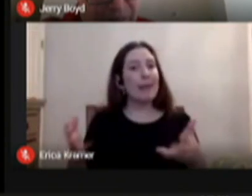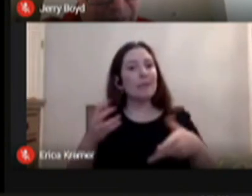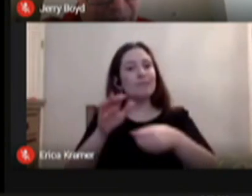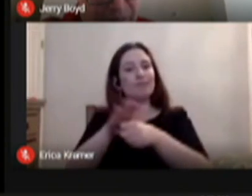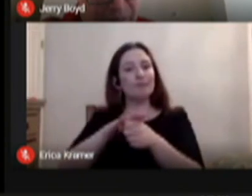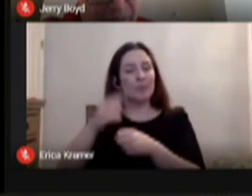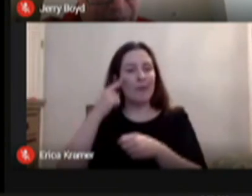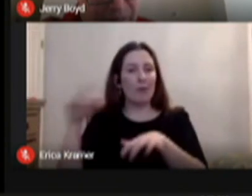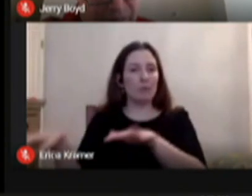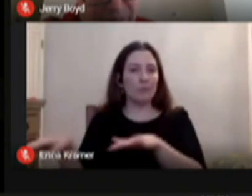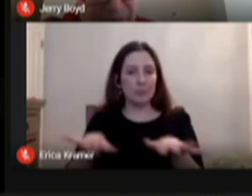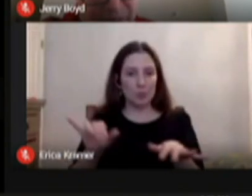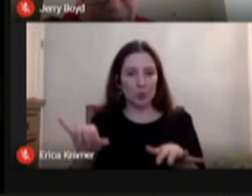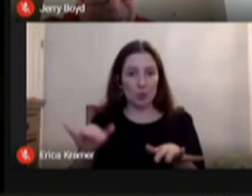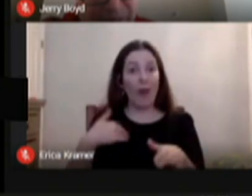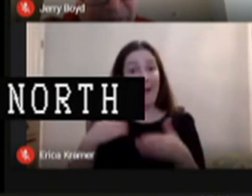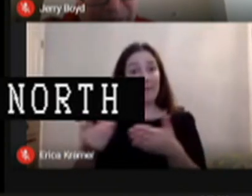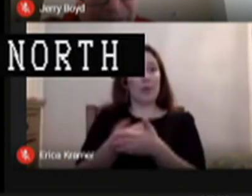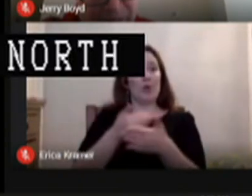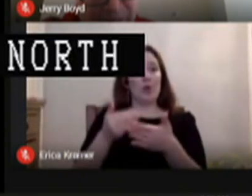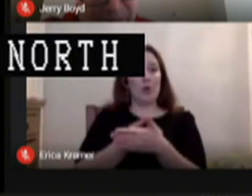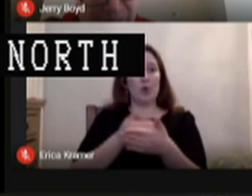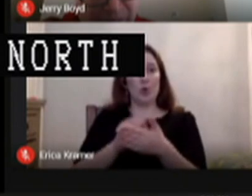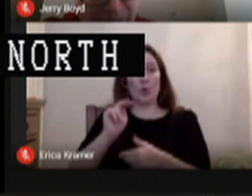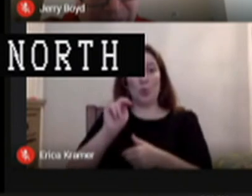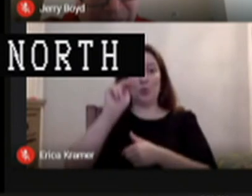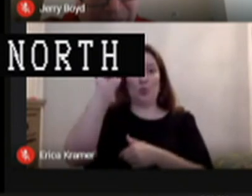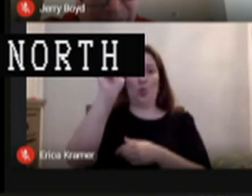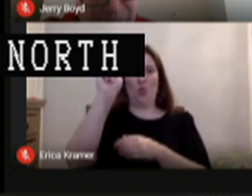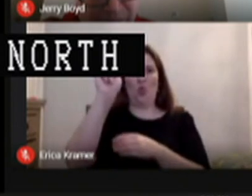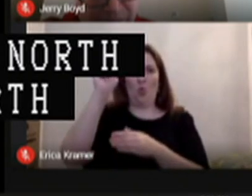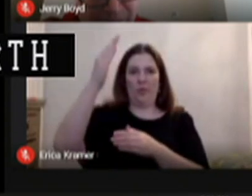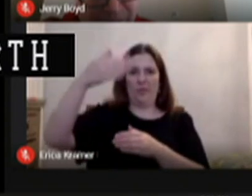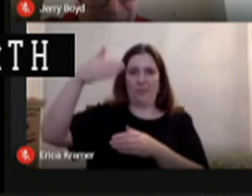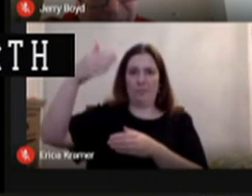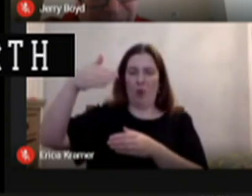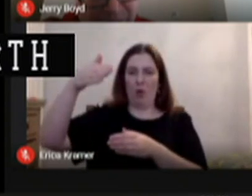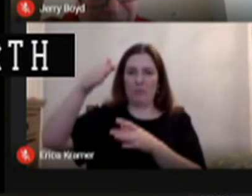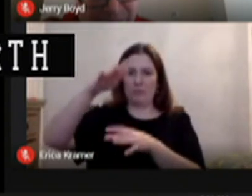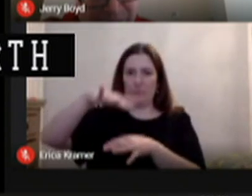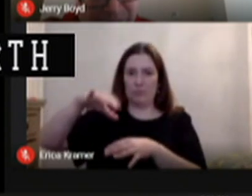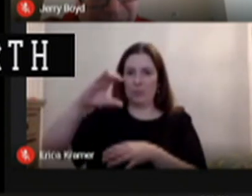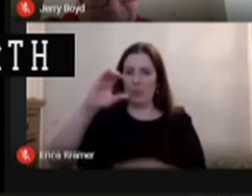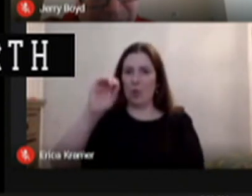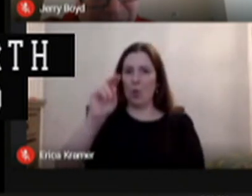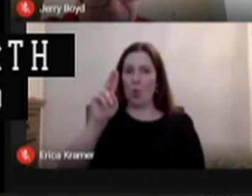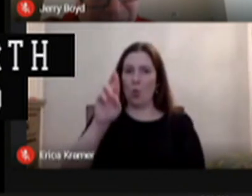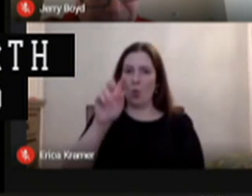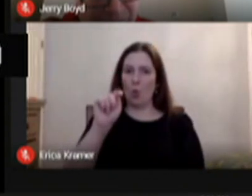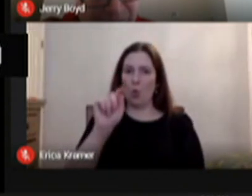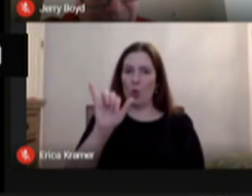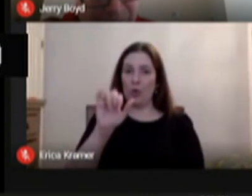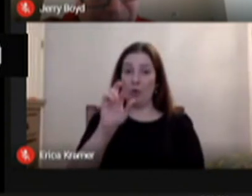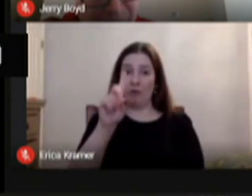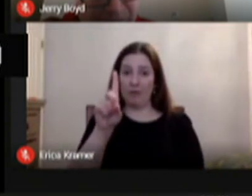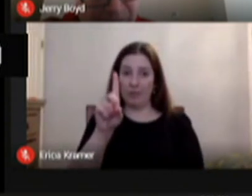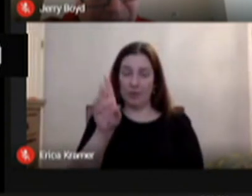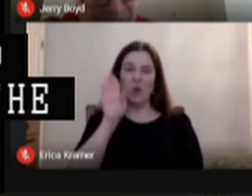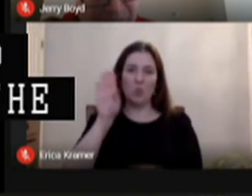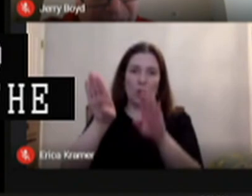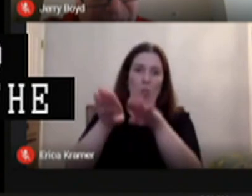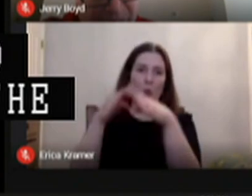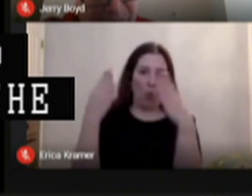North Entry courtyard because the North Entry, which has been closed since 9/11, will reopen to the public with new